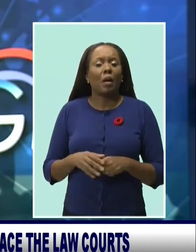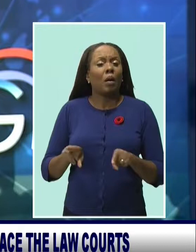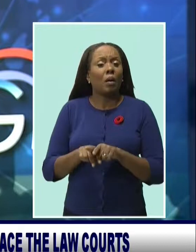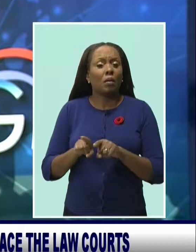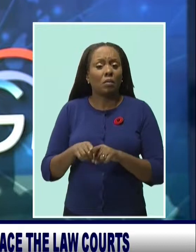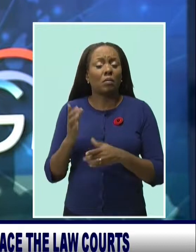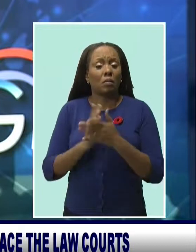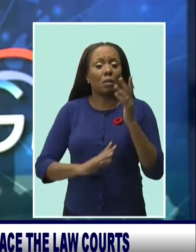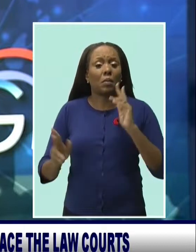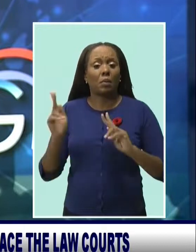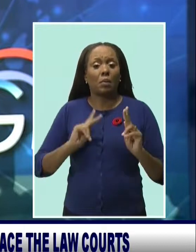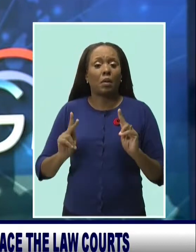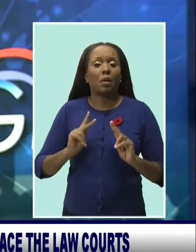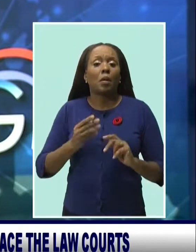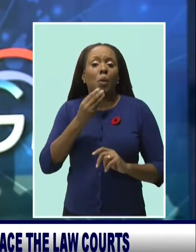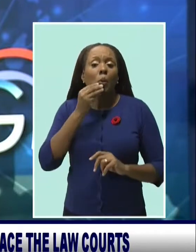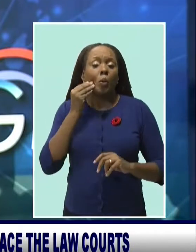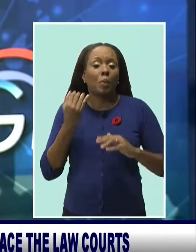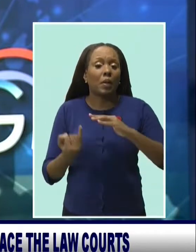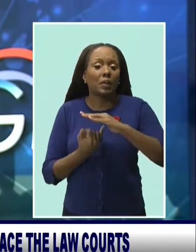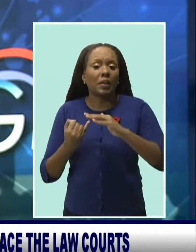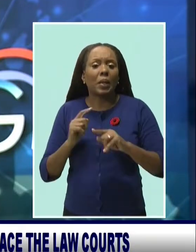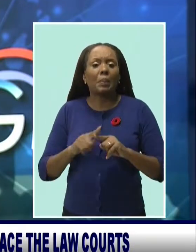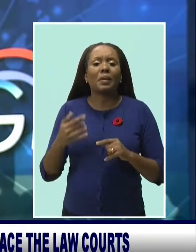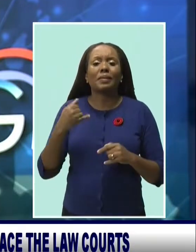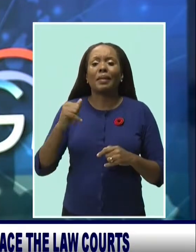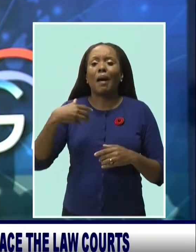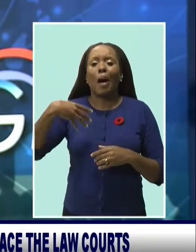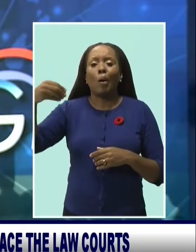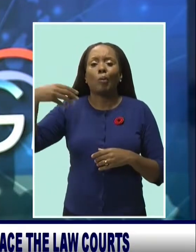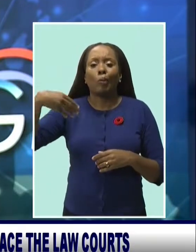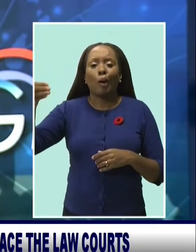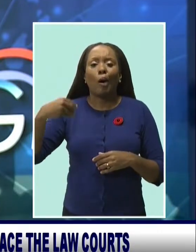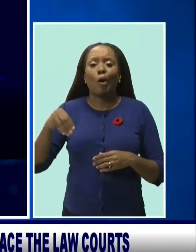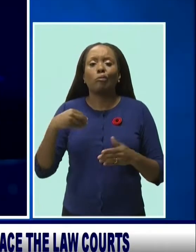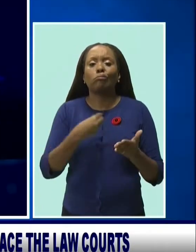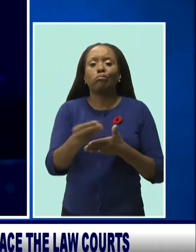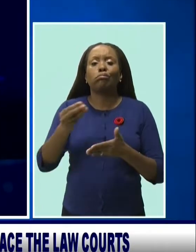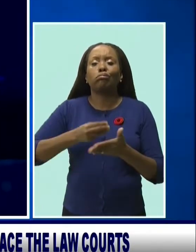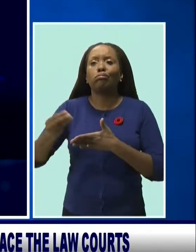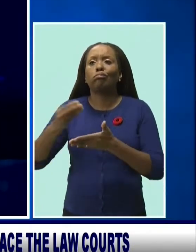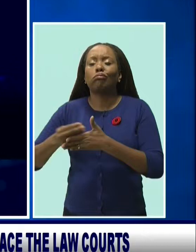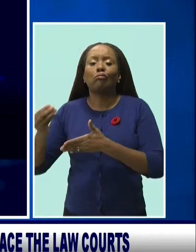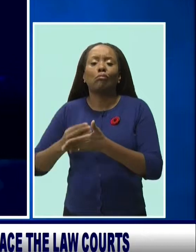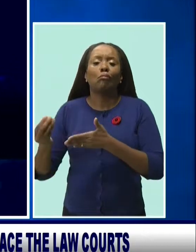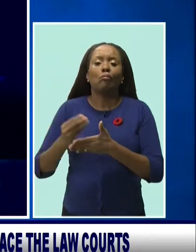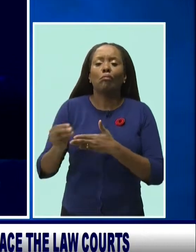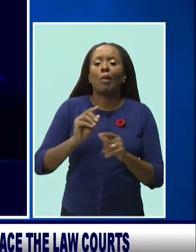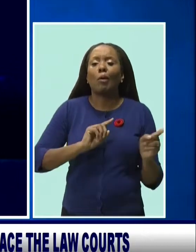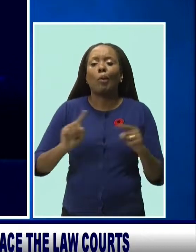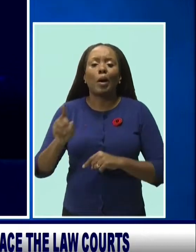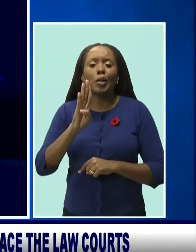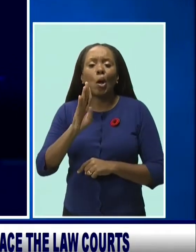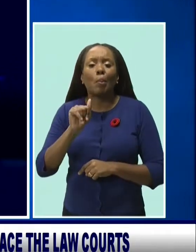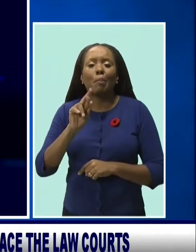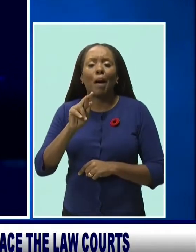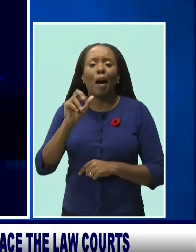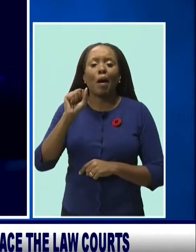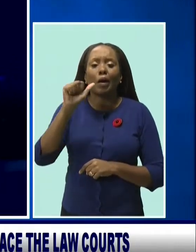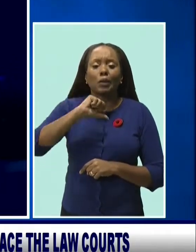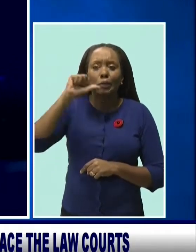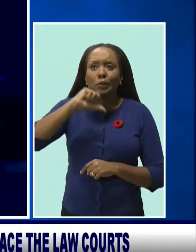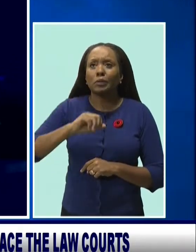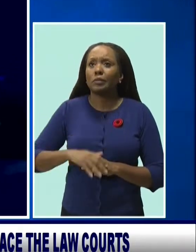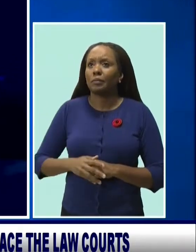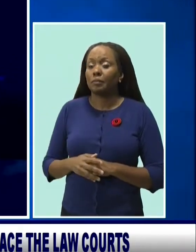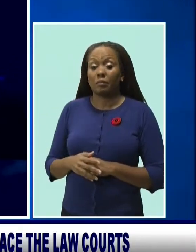are walking around frequenting shops and bars irresponsible. We've also had reports of individuals who are to